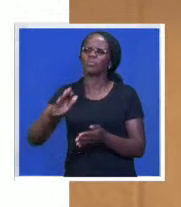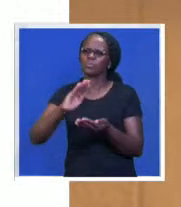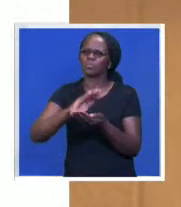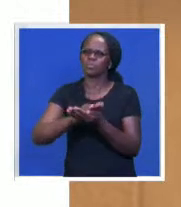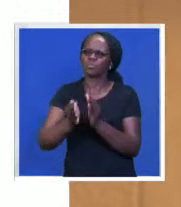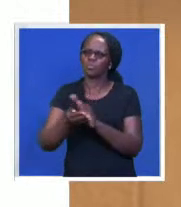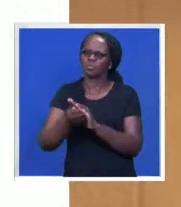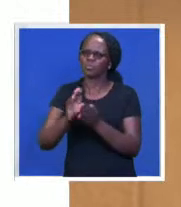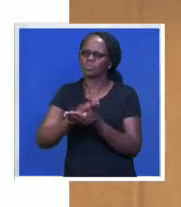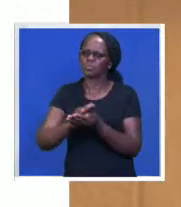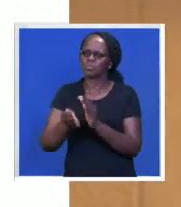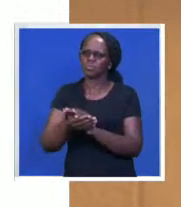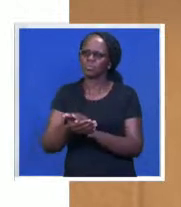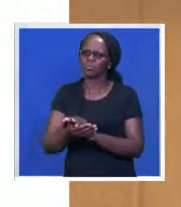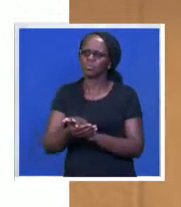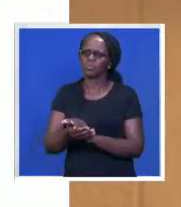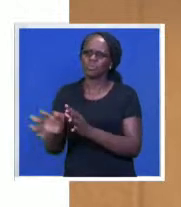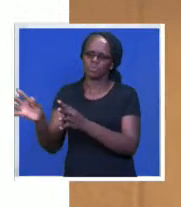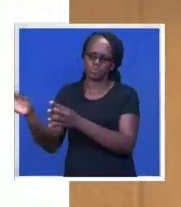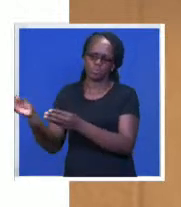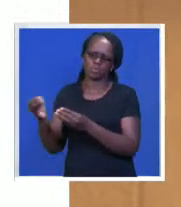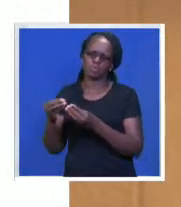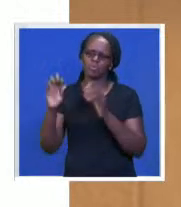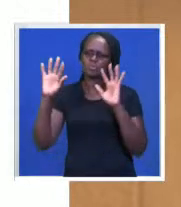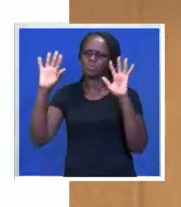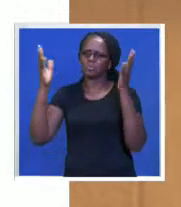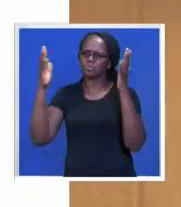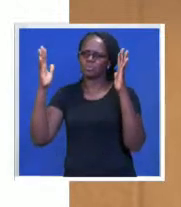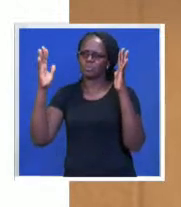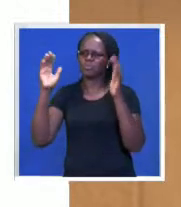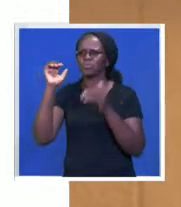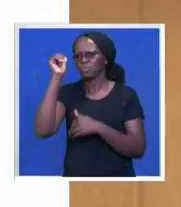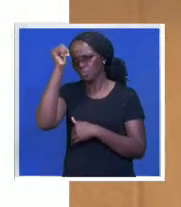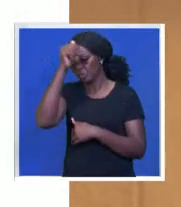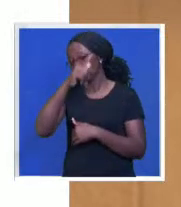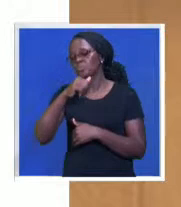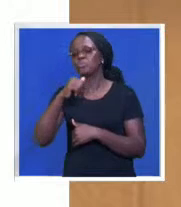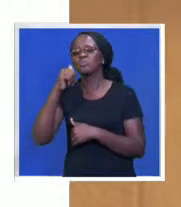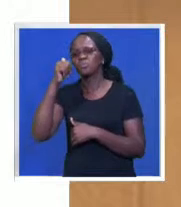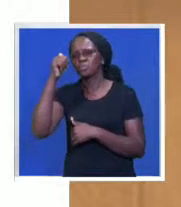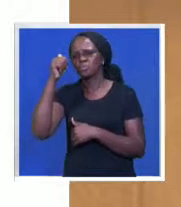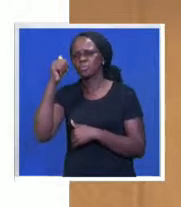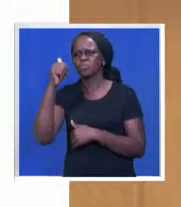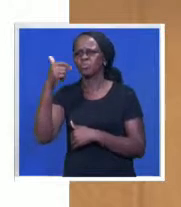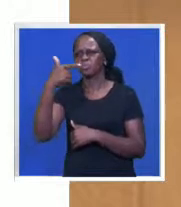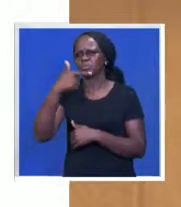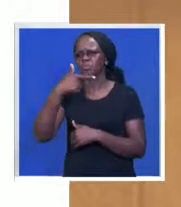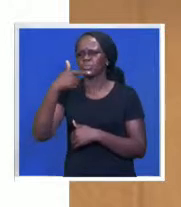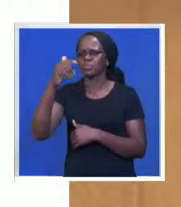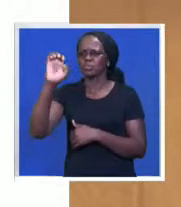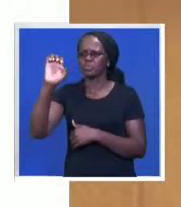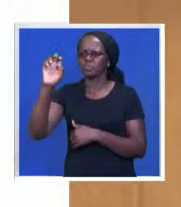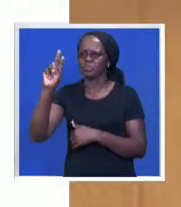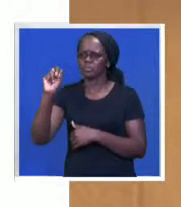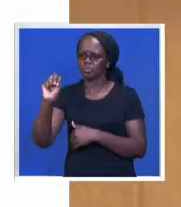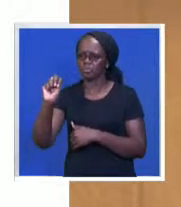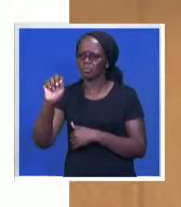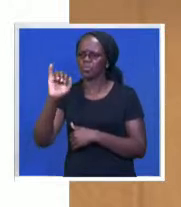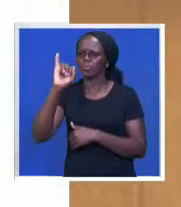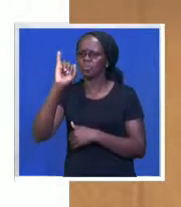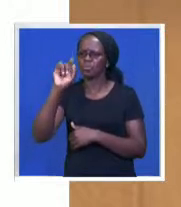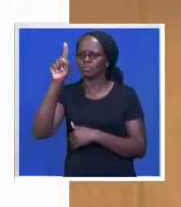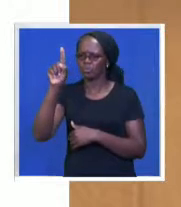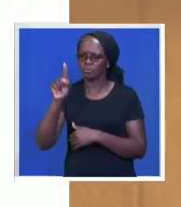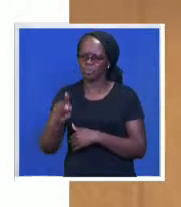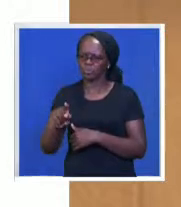Thus, bringing glory to Him. That is found in Genesis 1 verses 31, whereby it reads